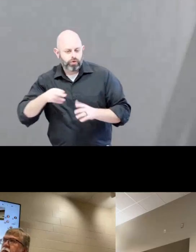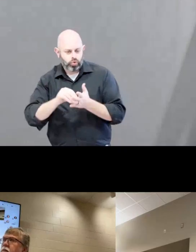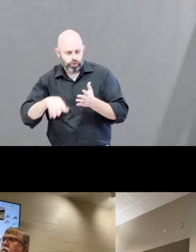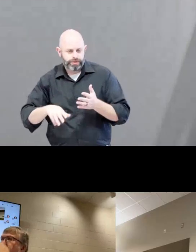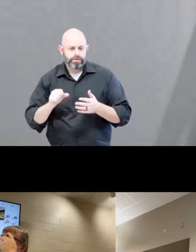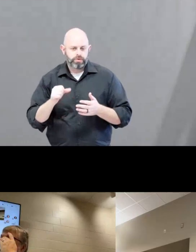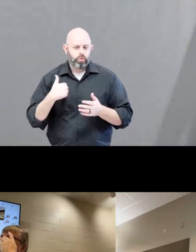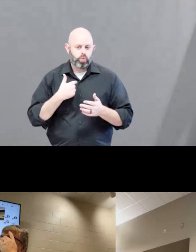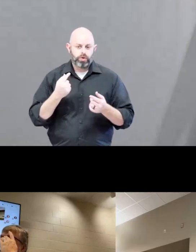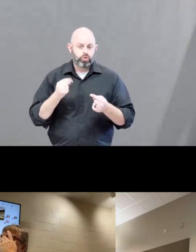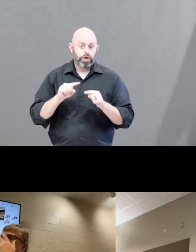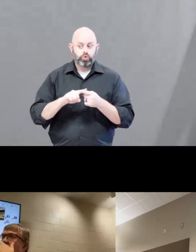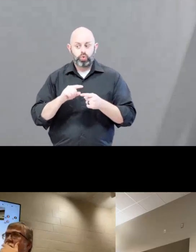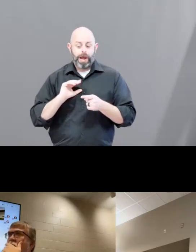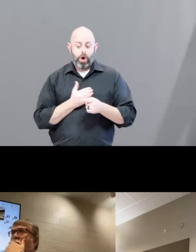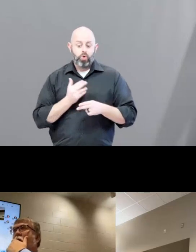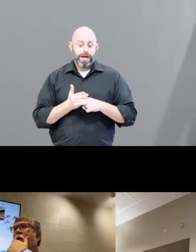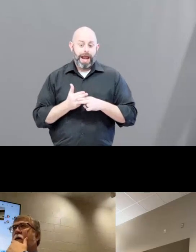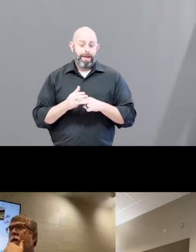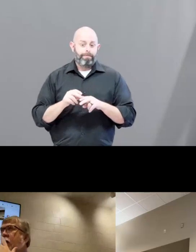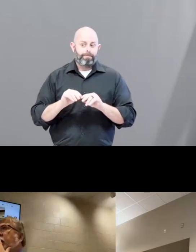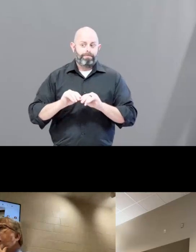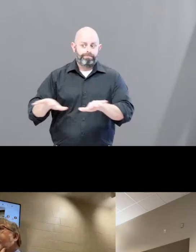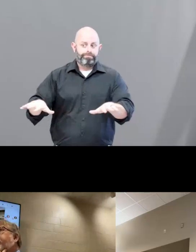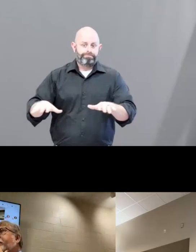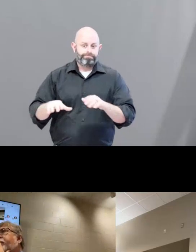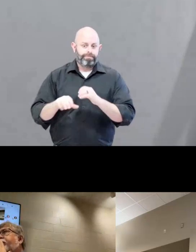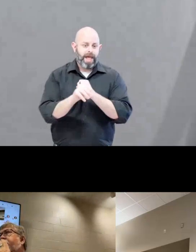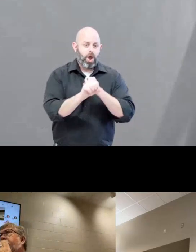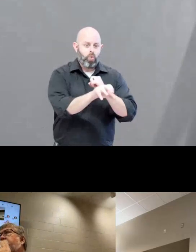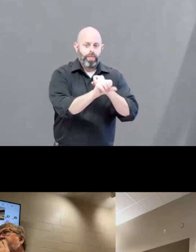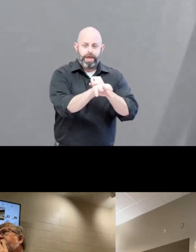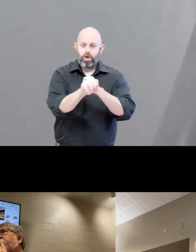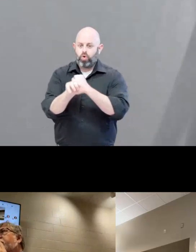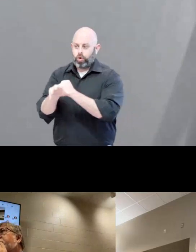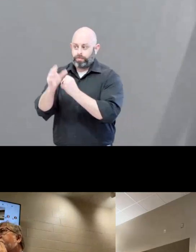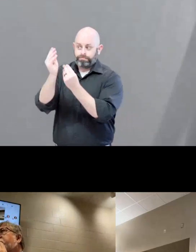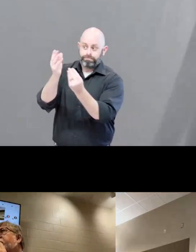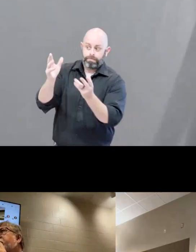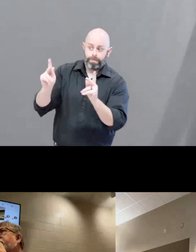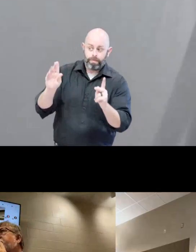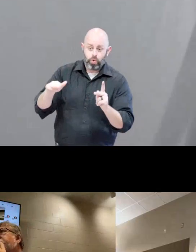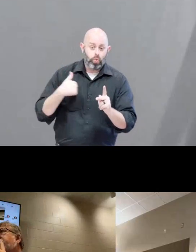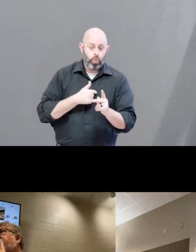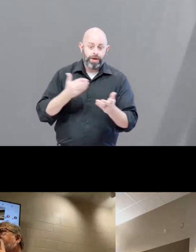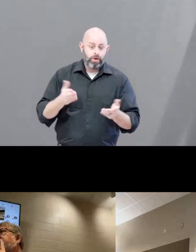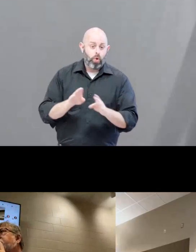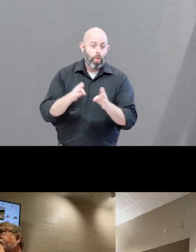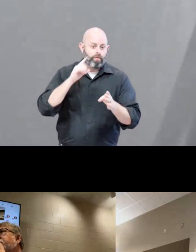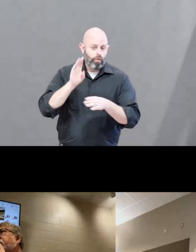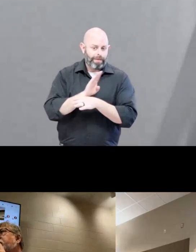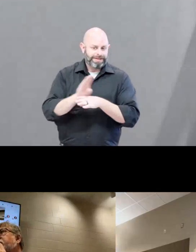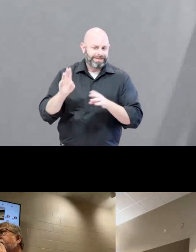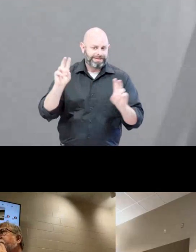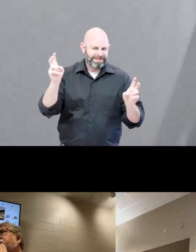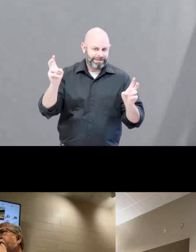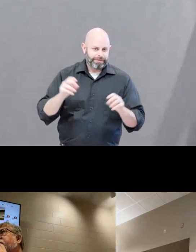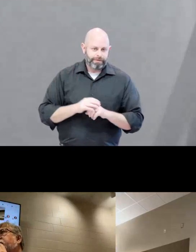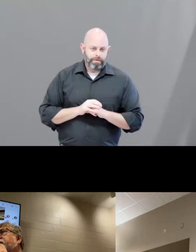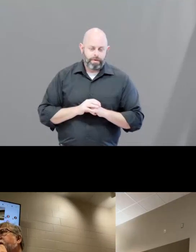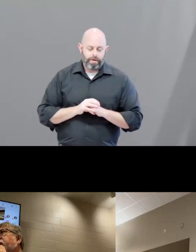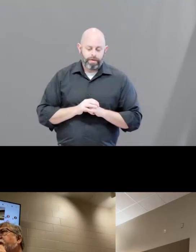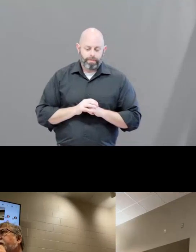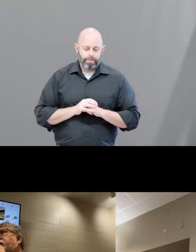make put our name out there once again and let people know that we are open for business, so to speak.